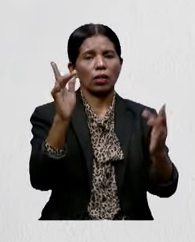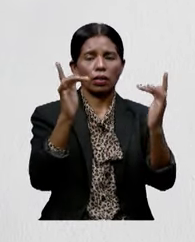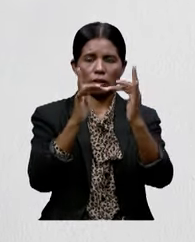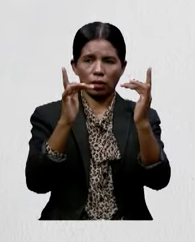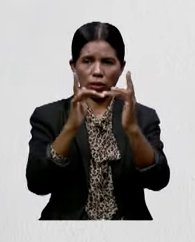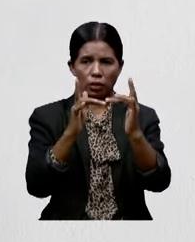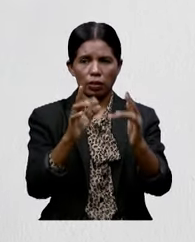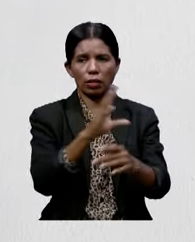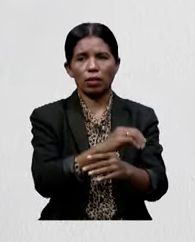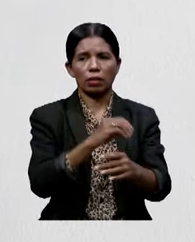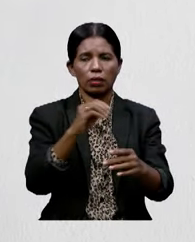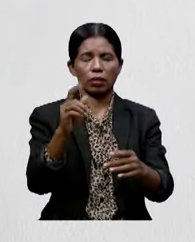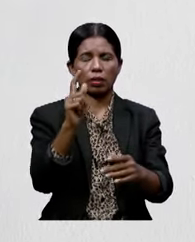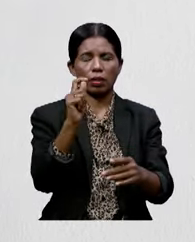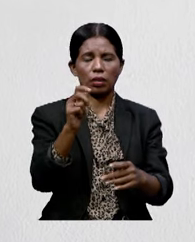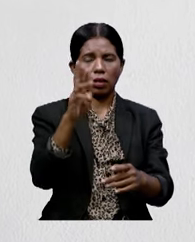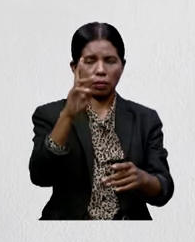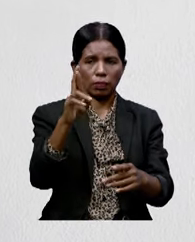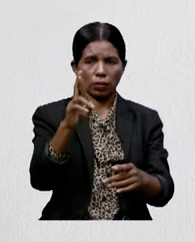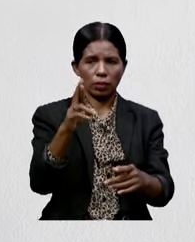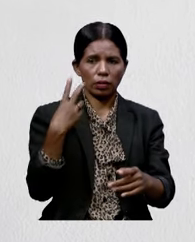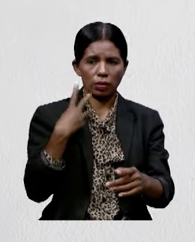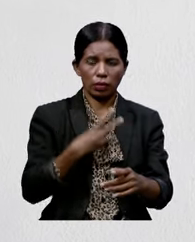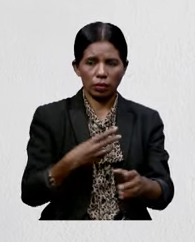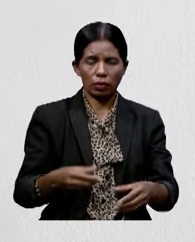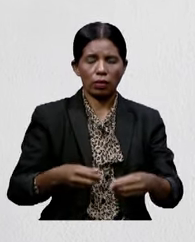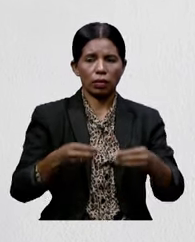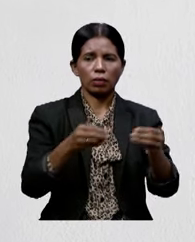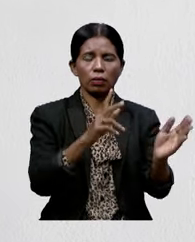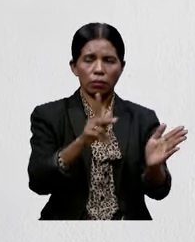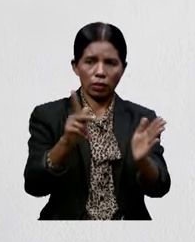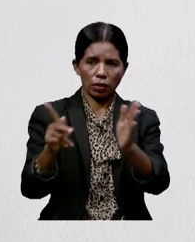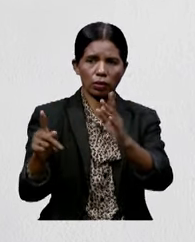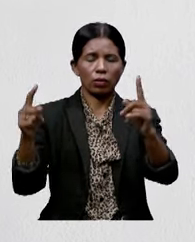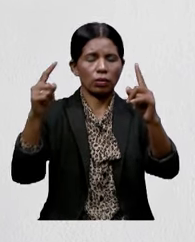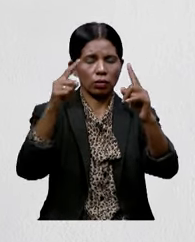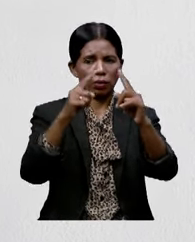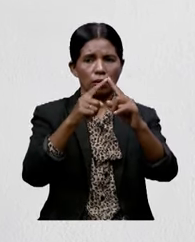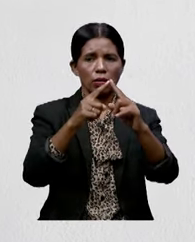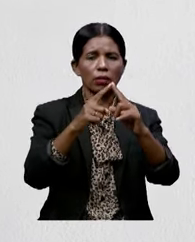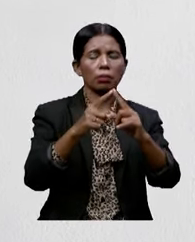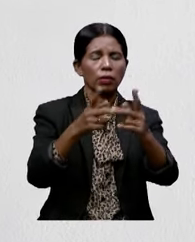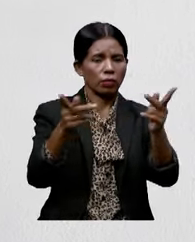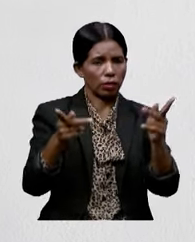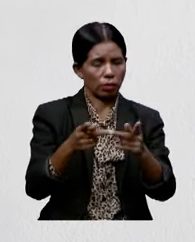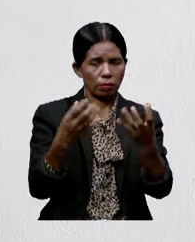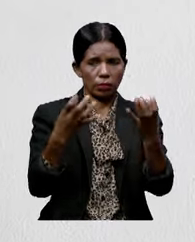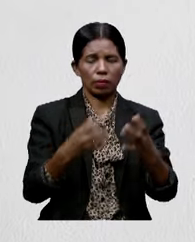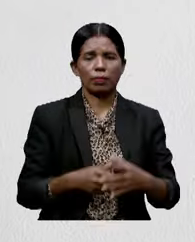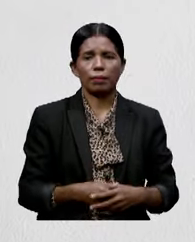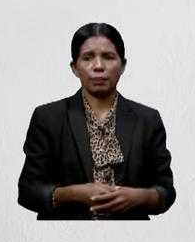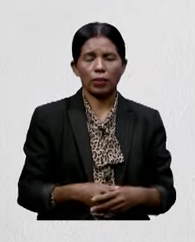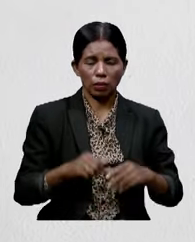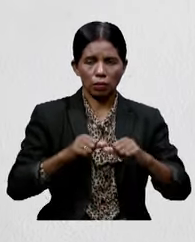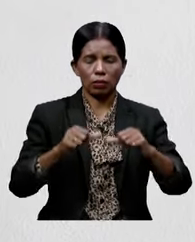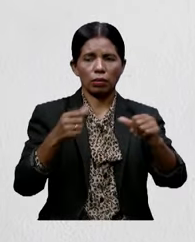two things Telemor are now doing. Is that the first thing we plan to install more the base station. And the second thing, we need